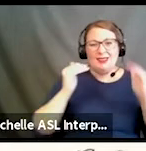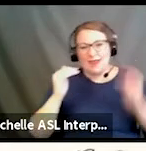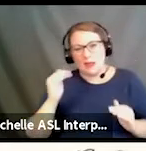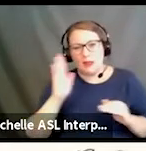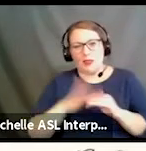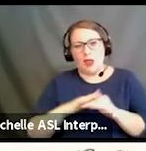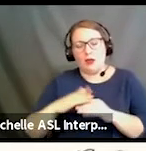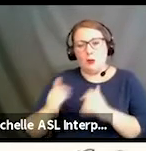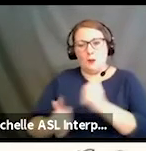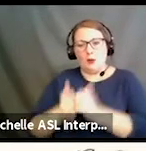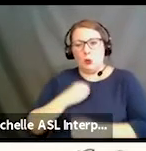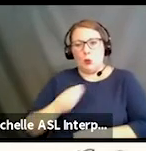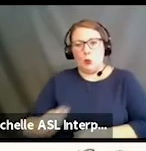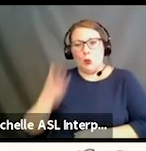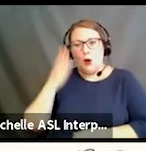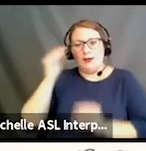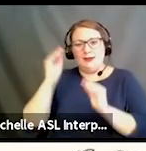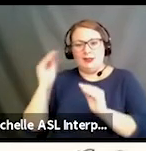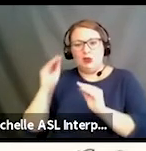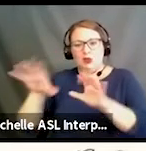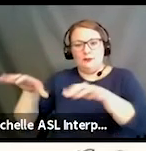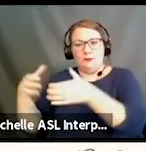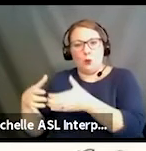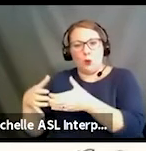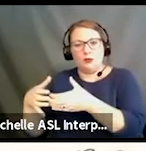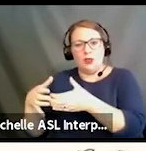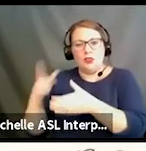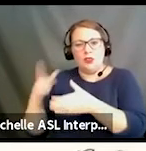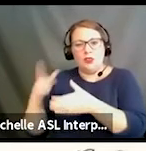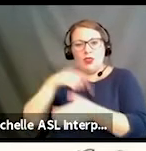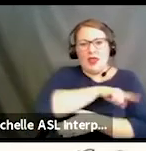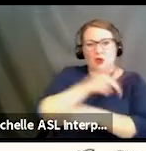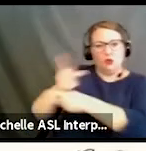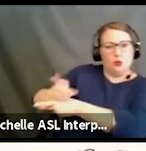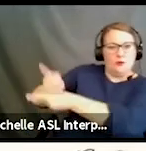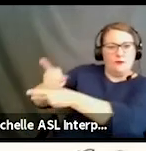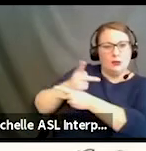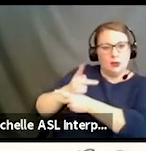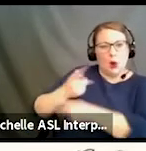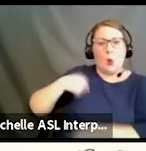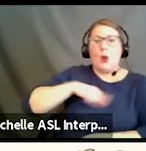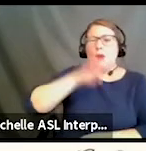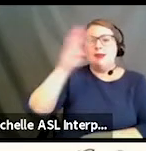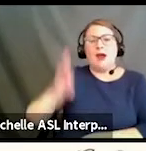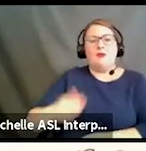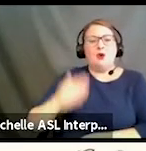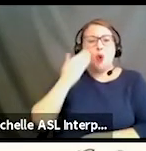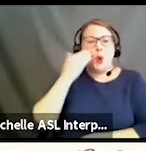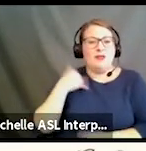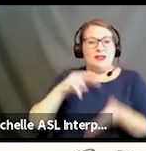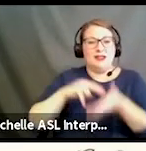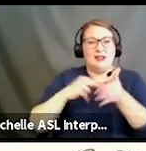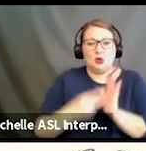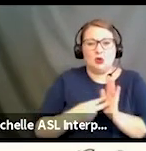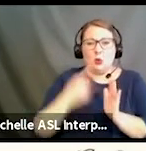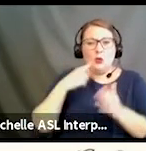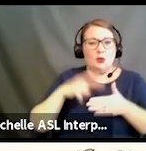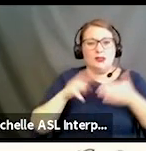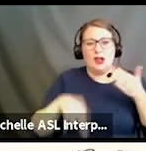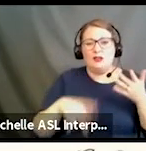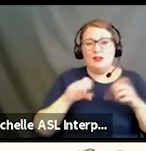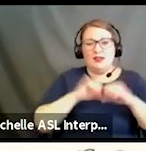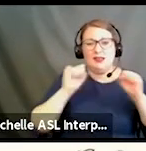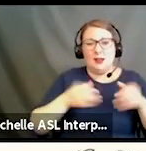the predominantly white teaching force that they supervise. We will never know if this is intentional or the result of